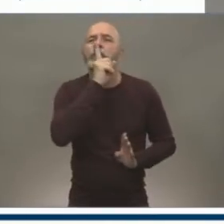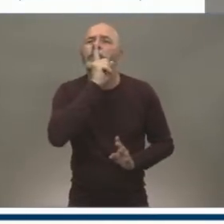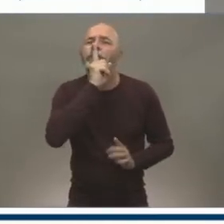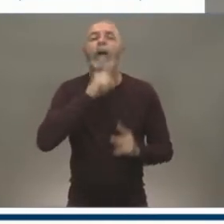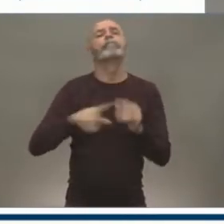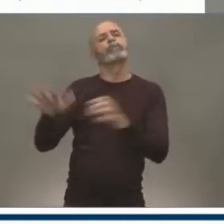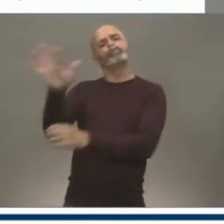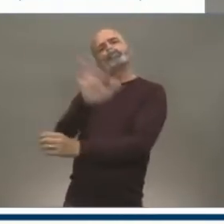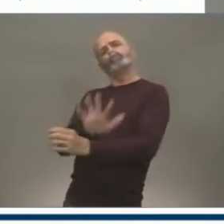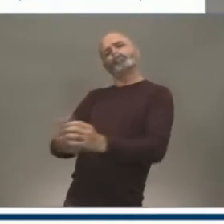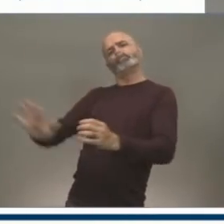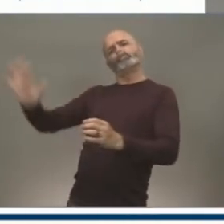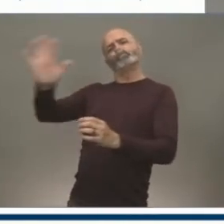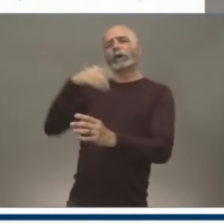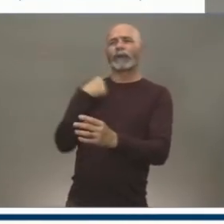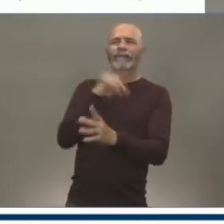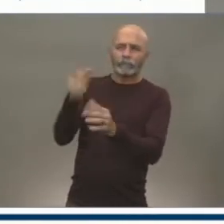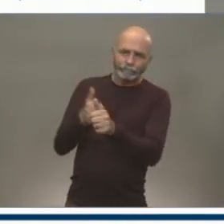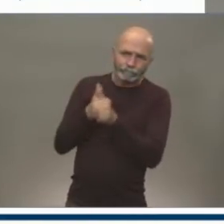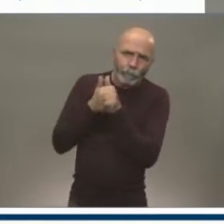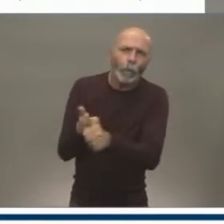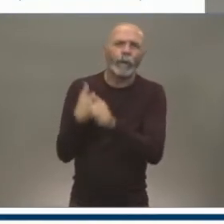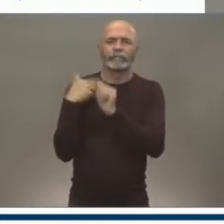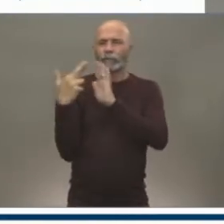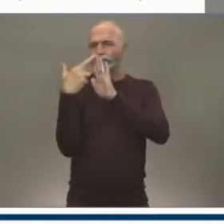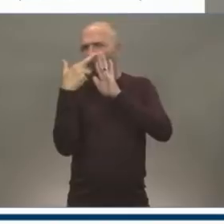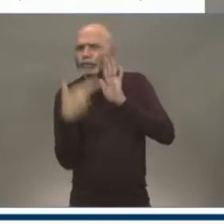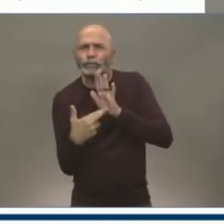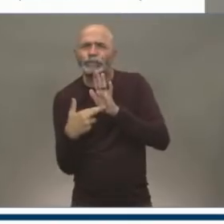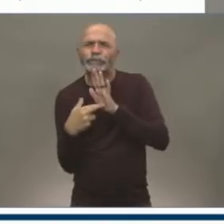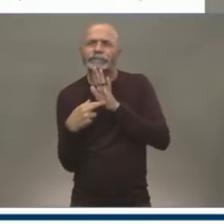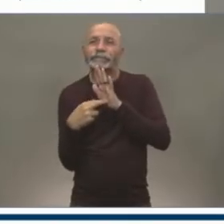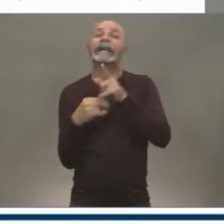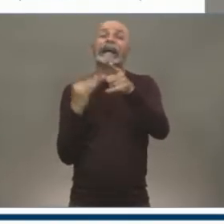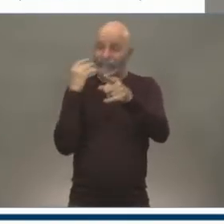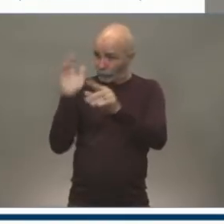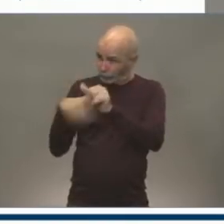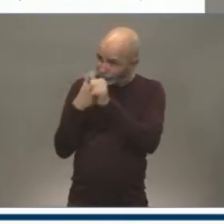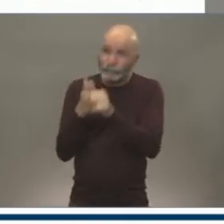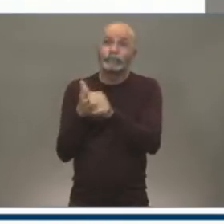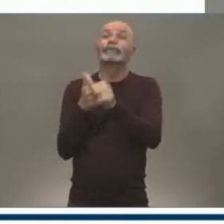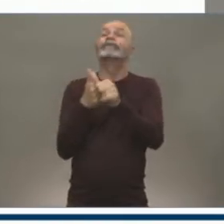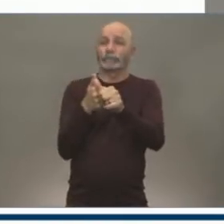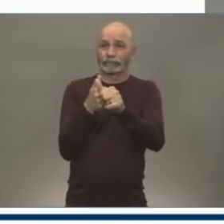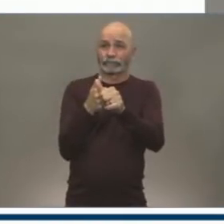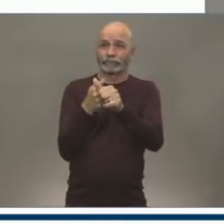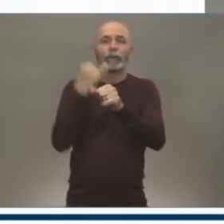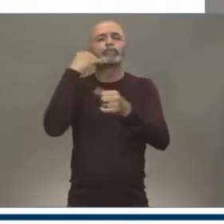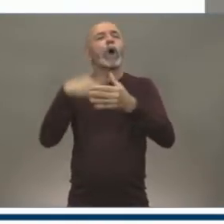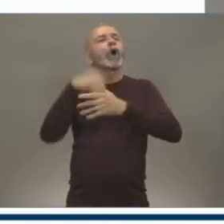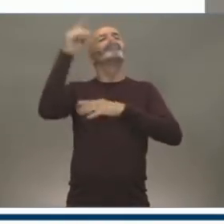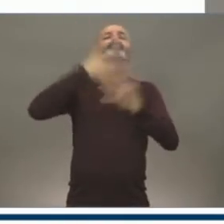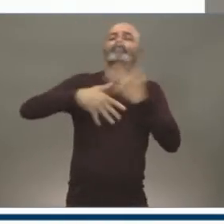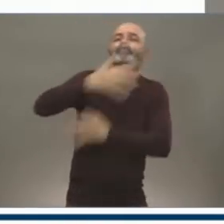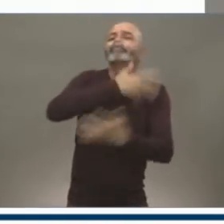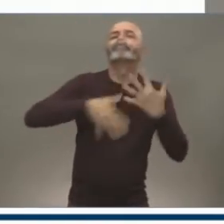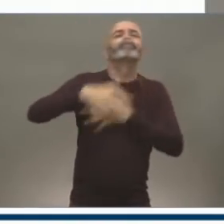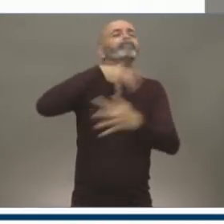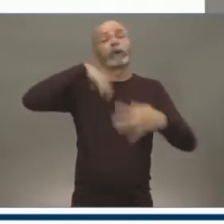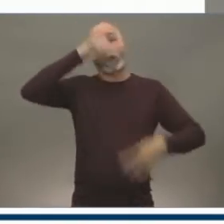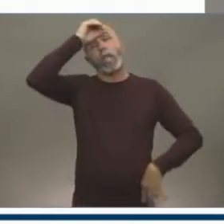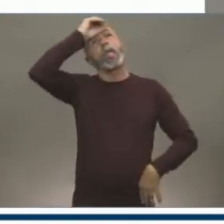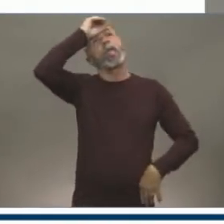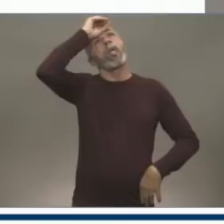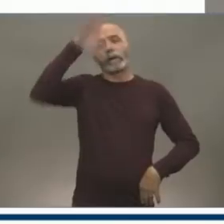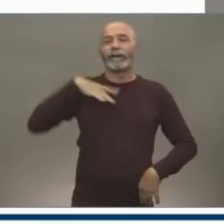the virus can easily spread from person to person through the social activities. And especially with